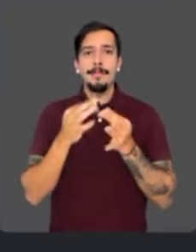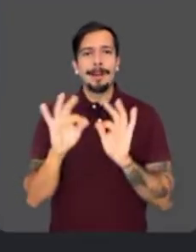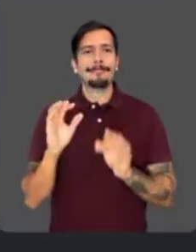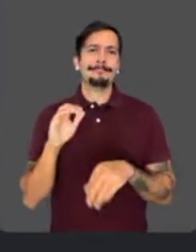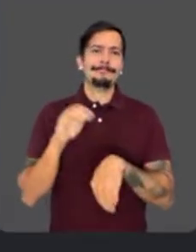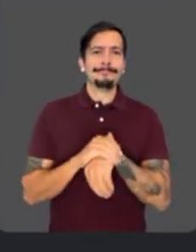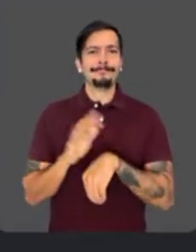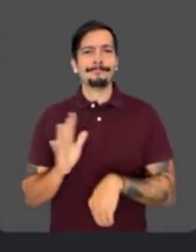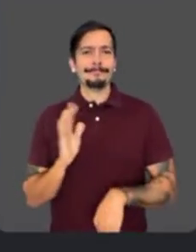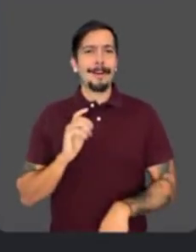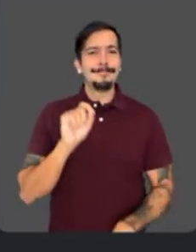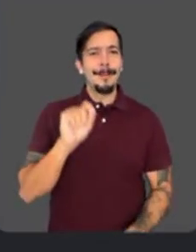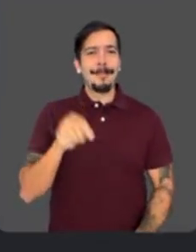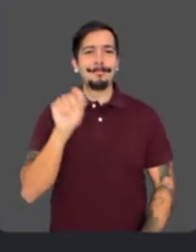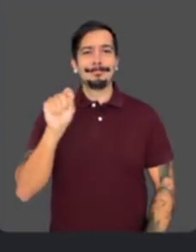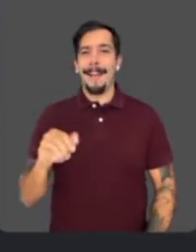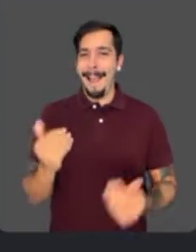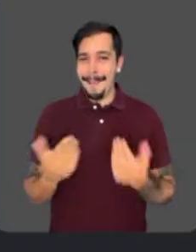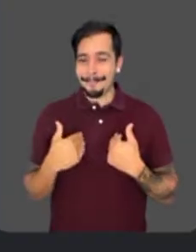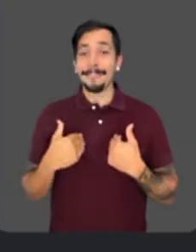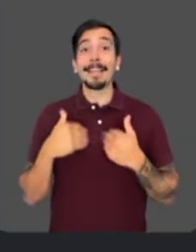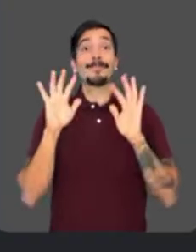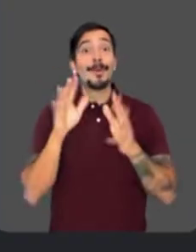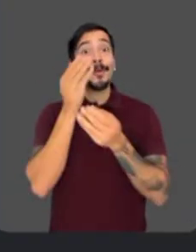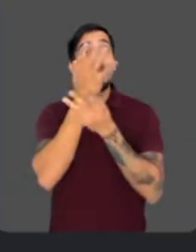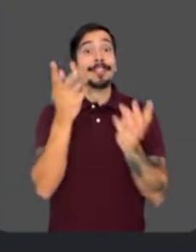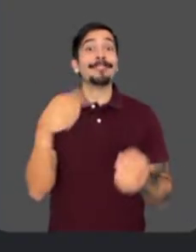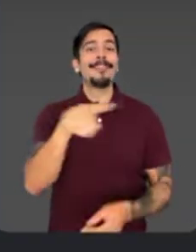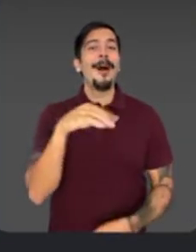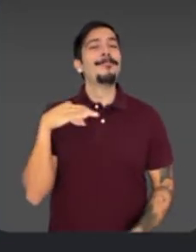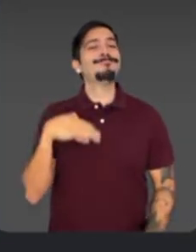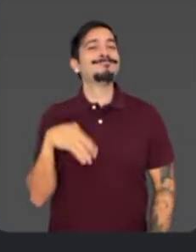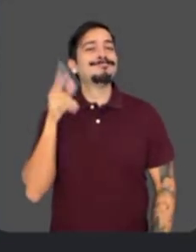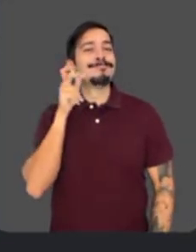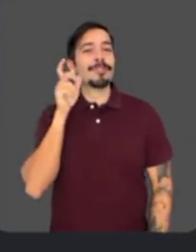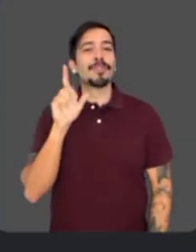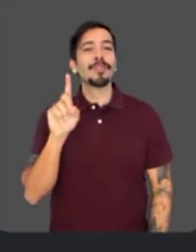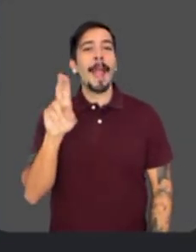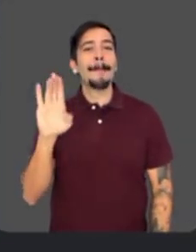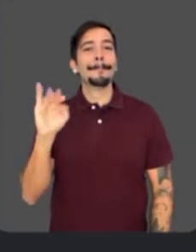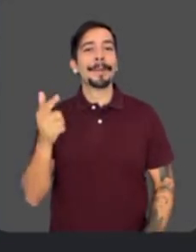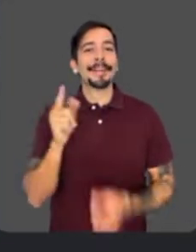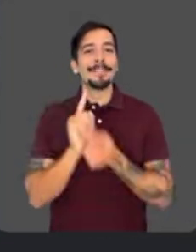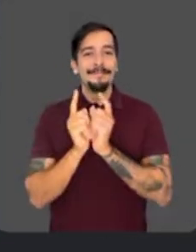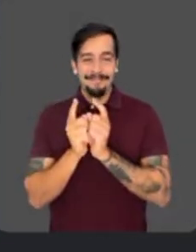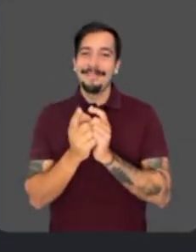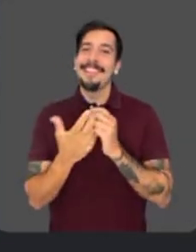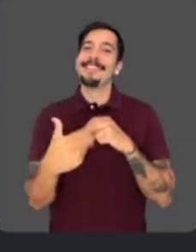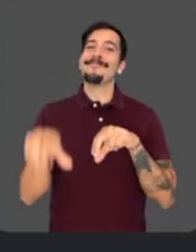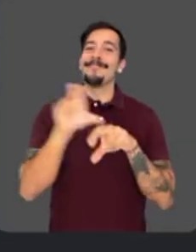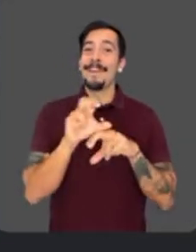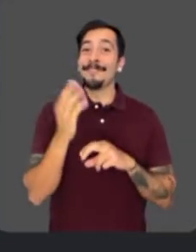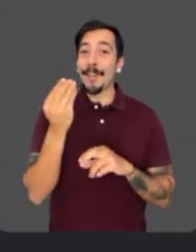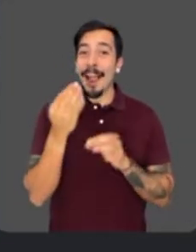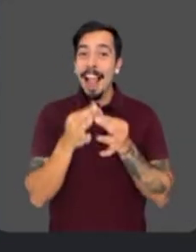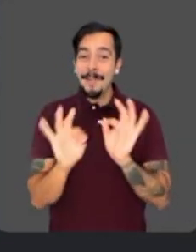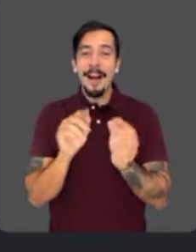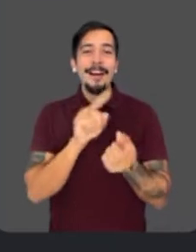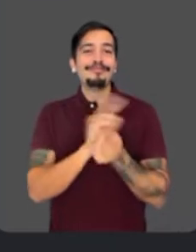of these captions will now be punctuated. And great news for users who find dubbing helpful. Auto-dubbing now